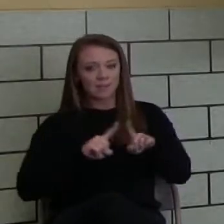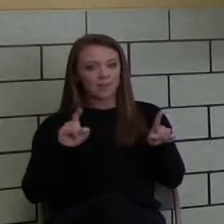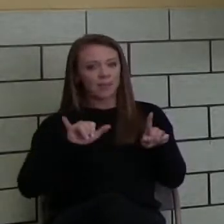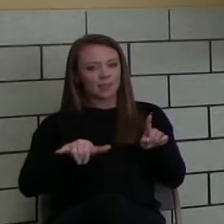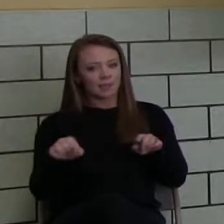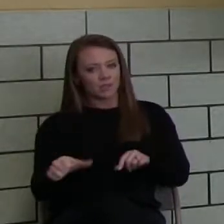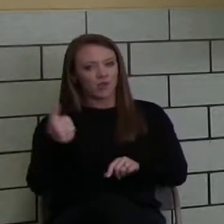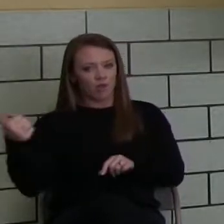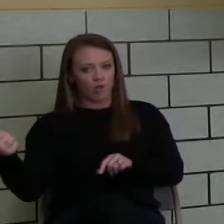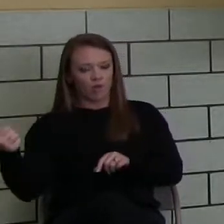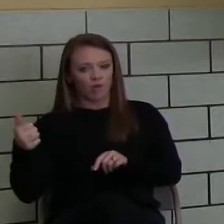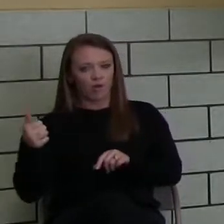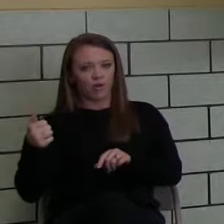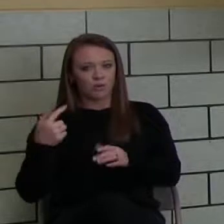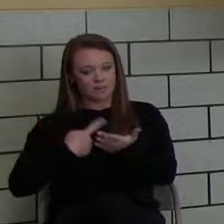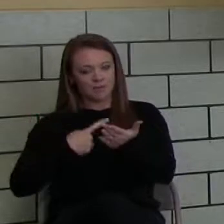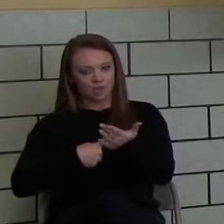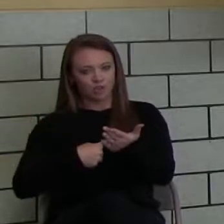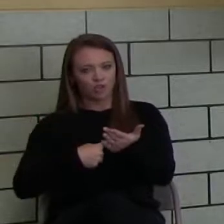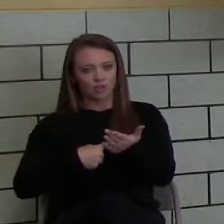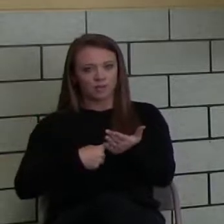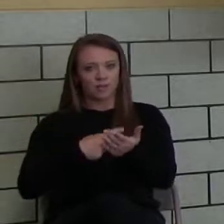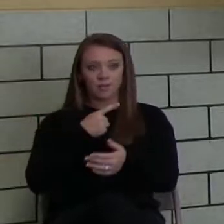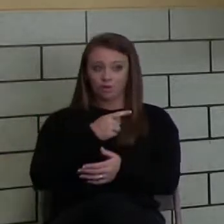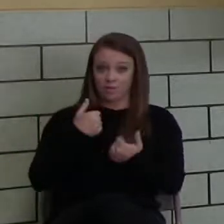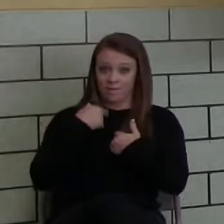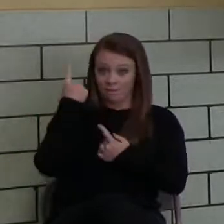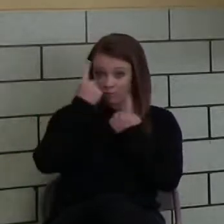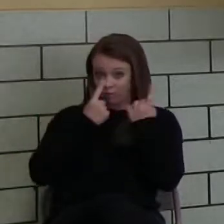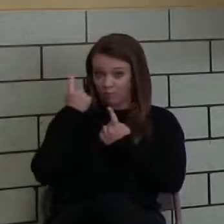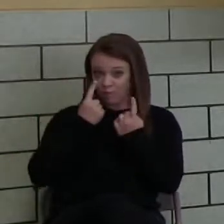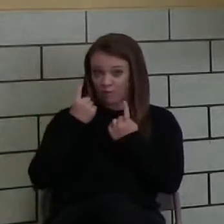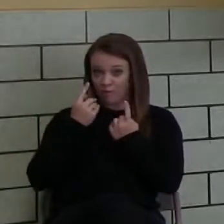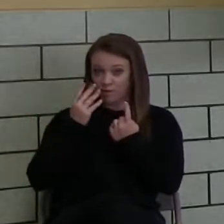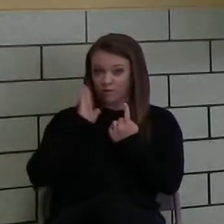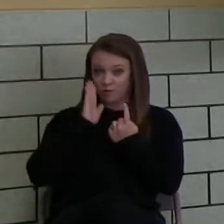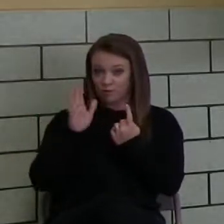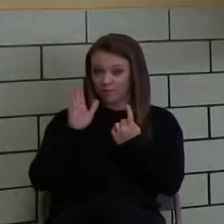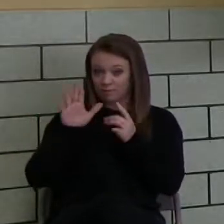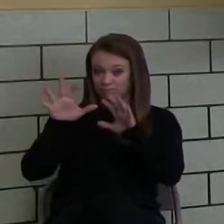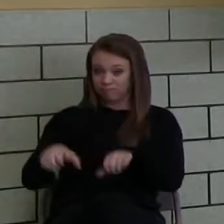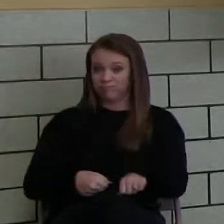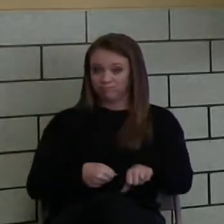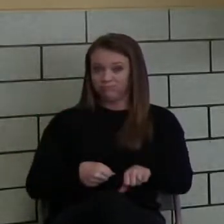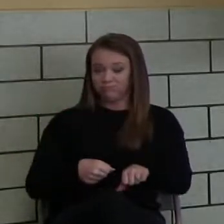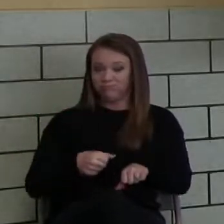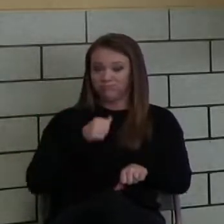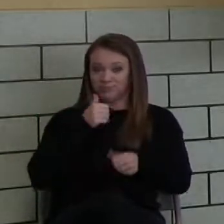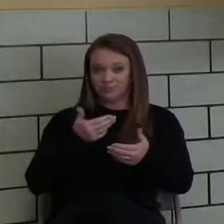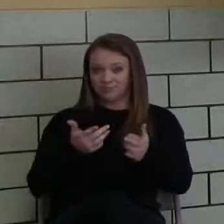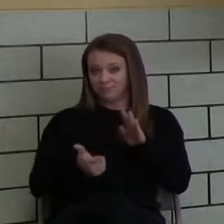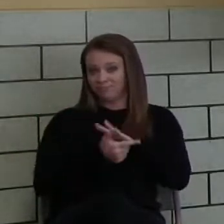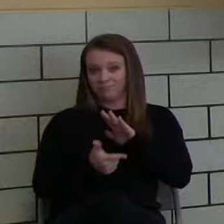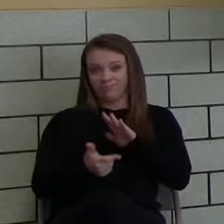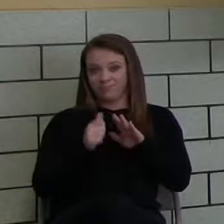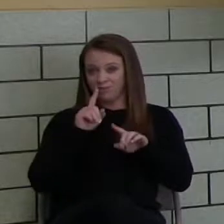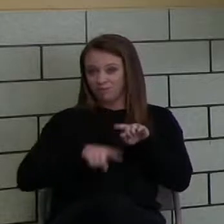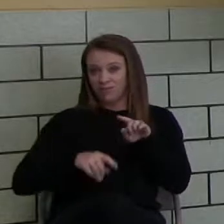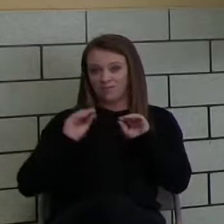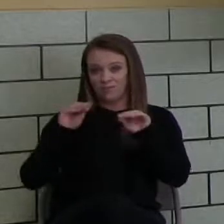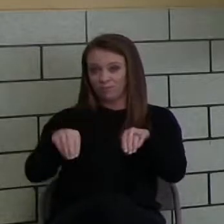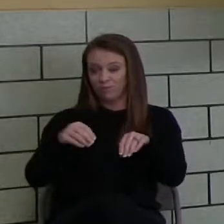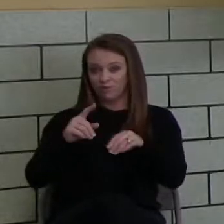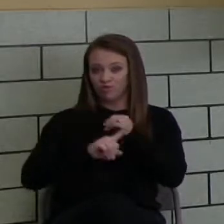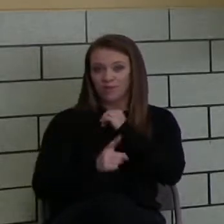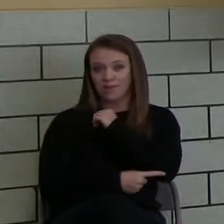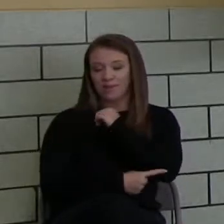there's at least some thought that they're gonna be going in, or telling them, you know what, you got 3 hours